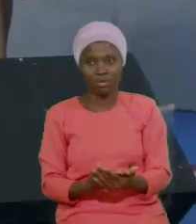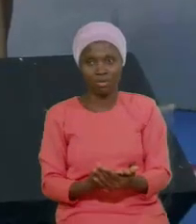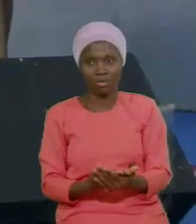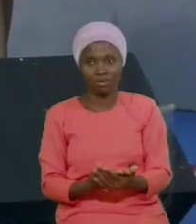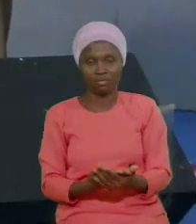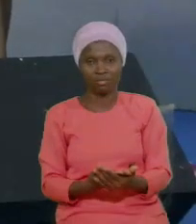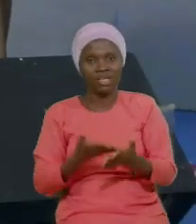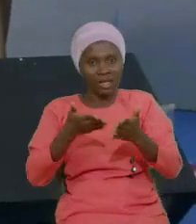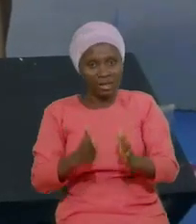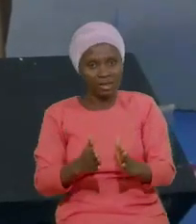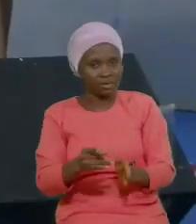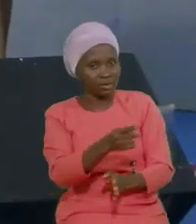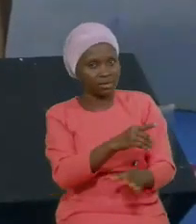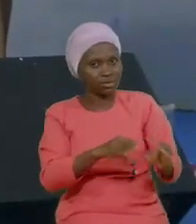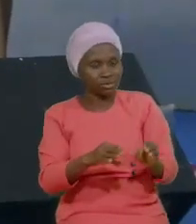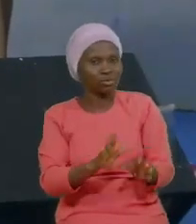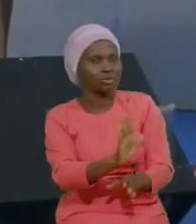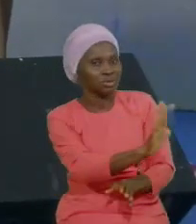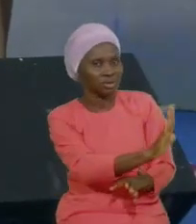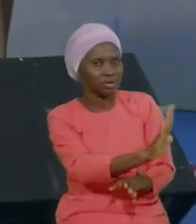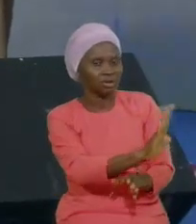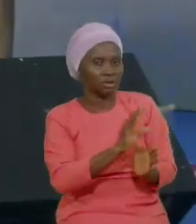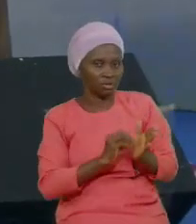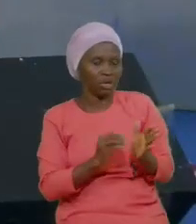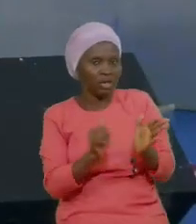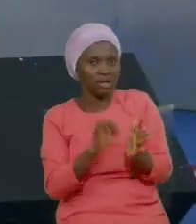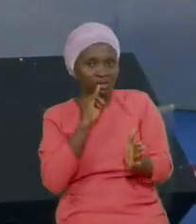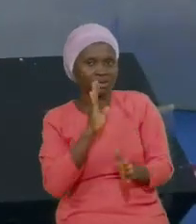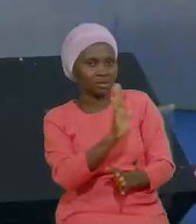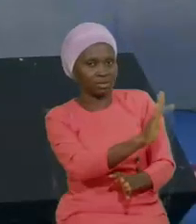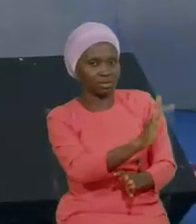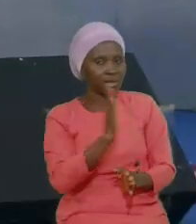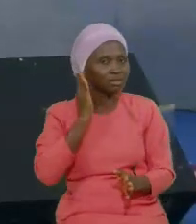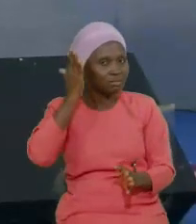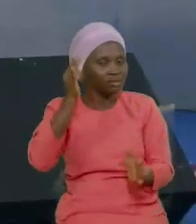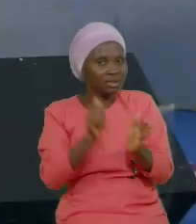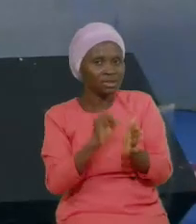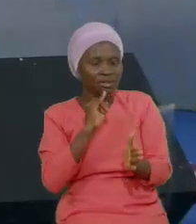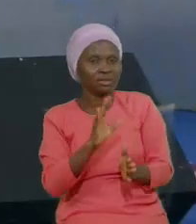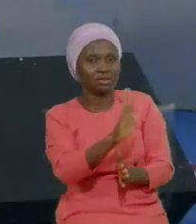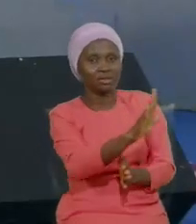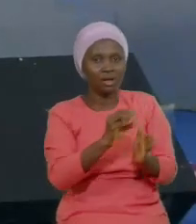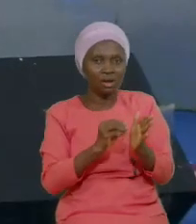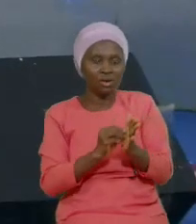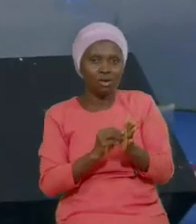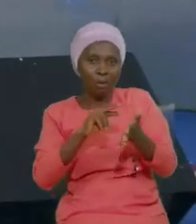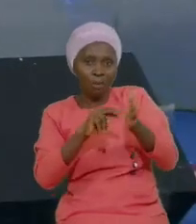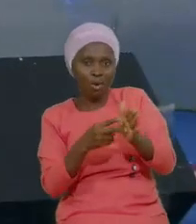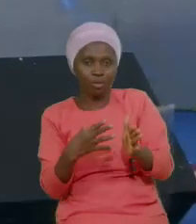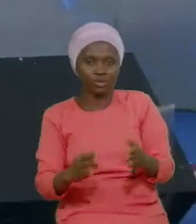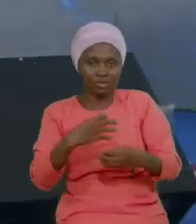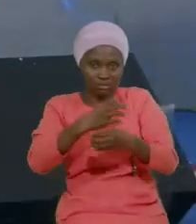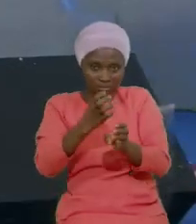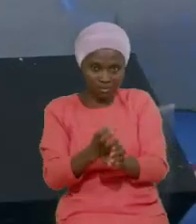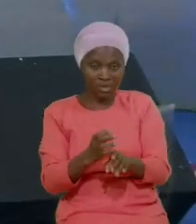own. That's their destiny. That's their purpose for creation. But